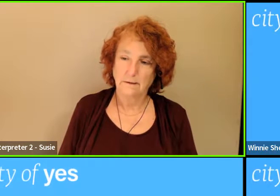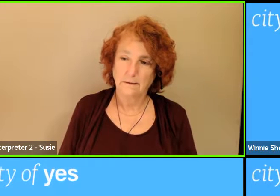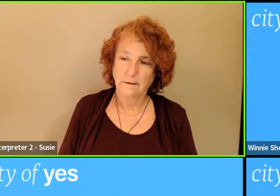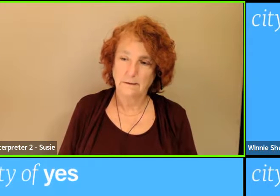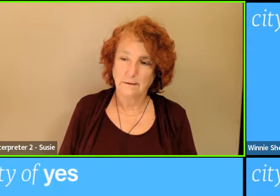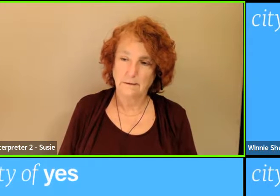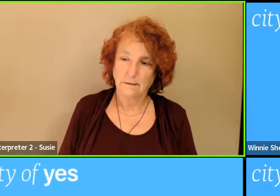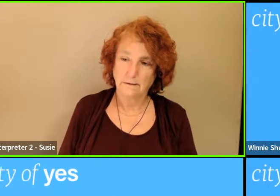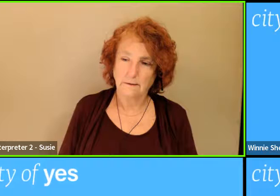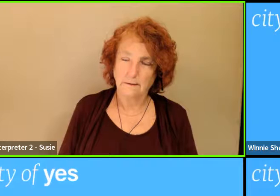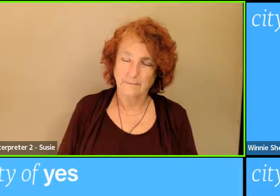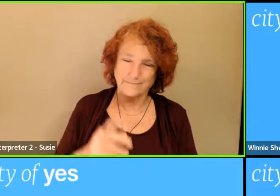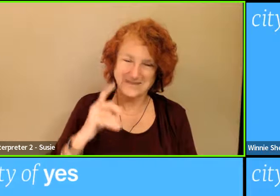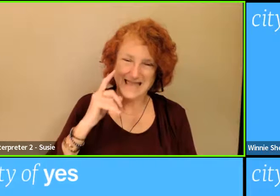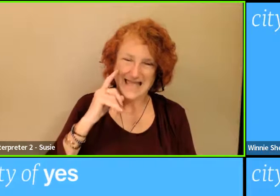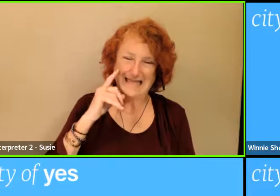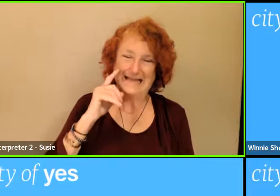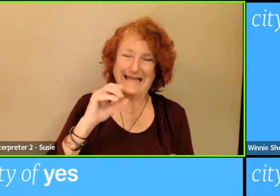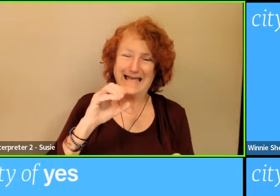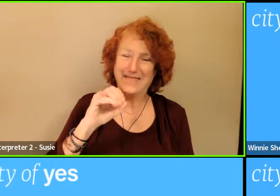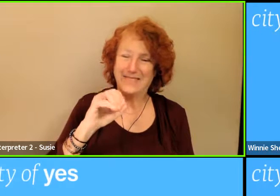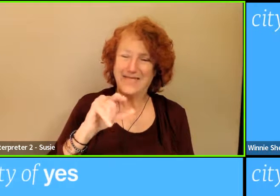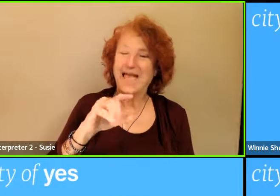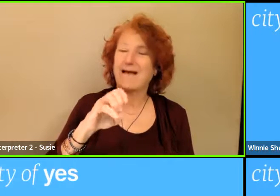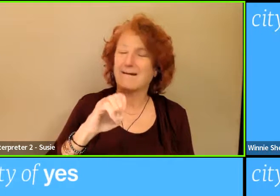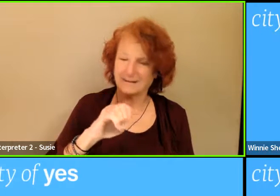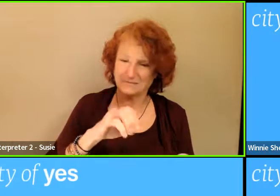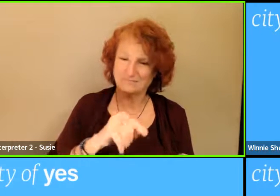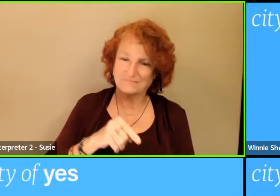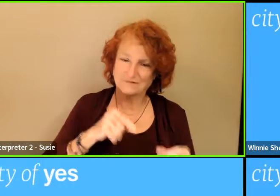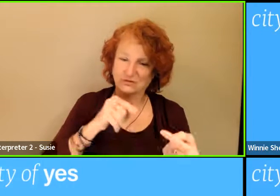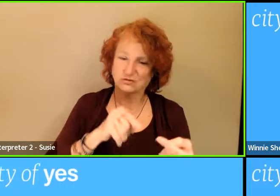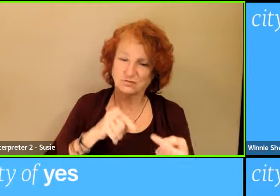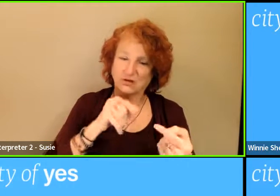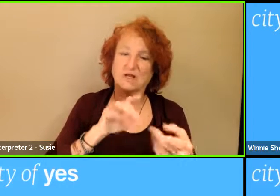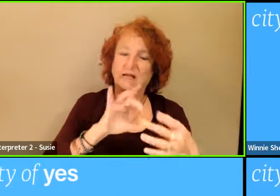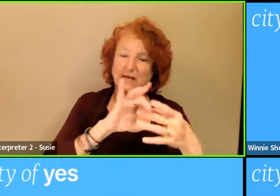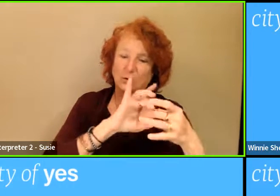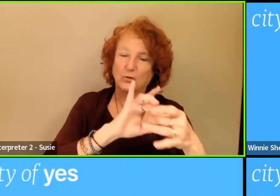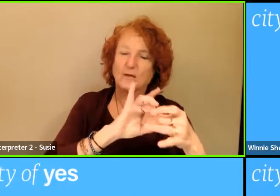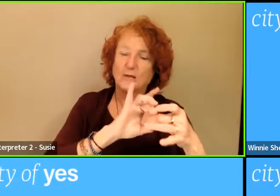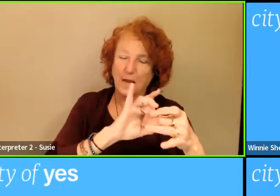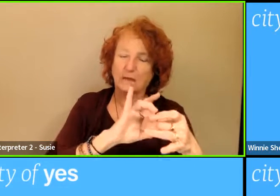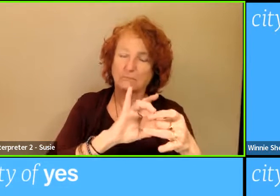I think Olive is having difficulties connecting. We can come